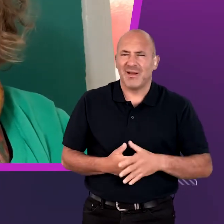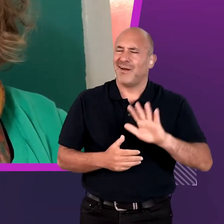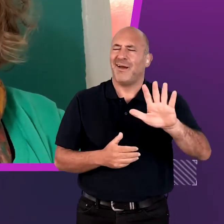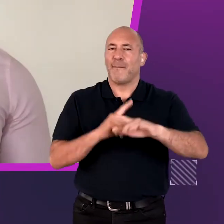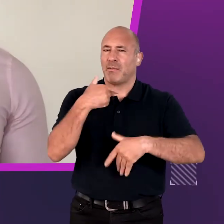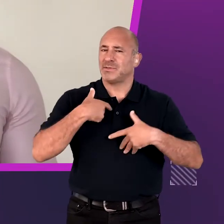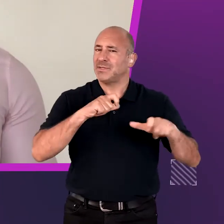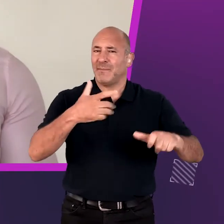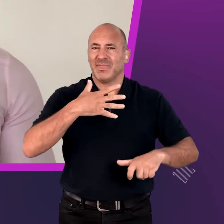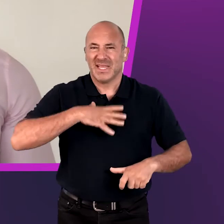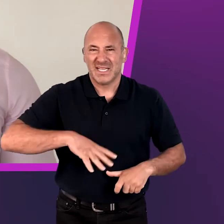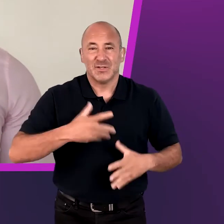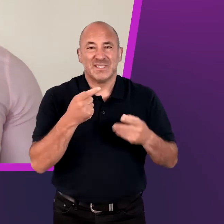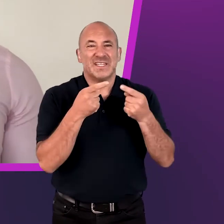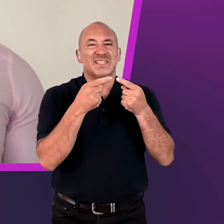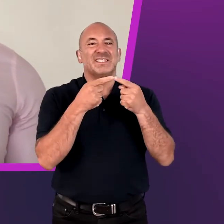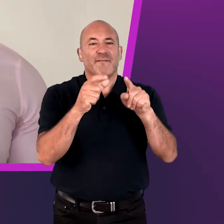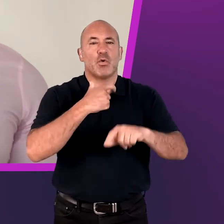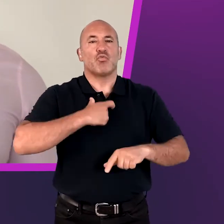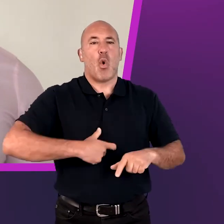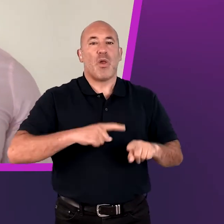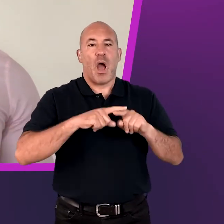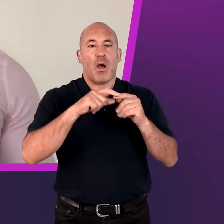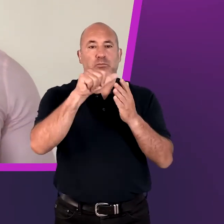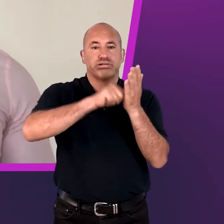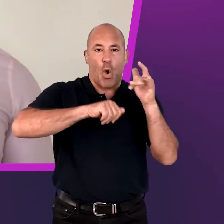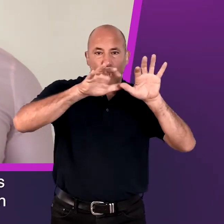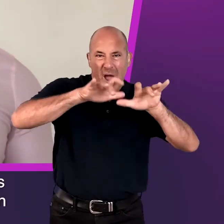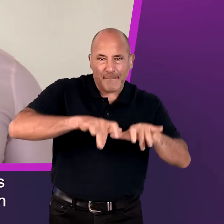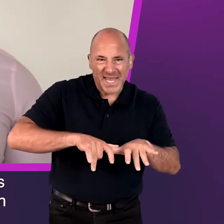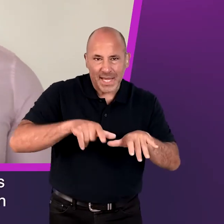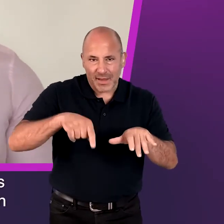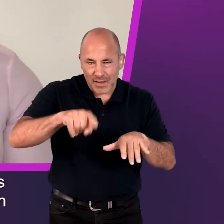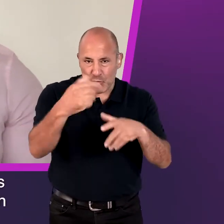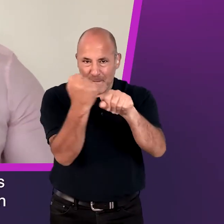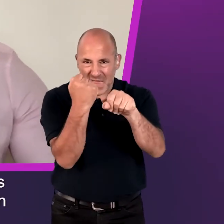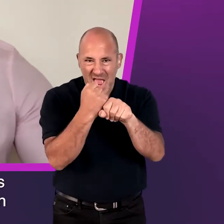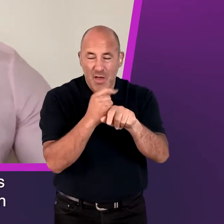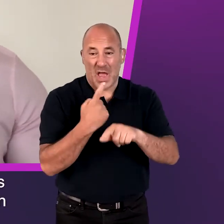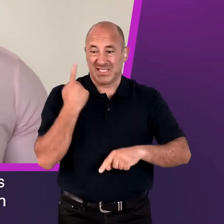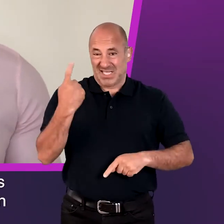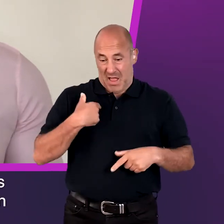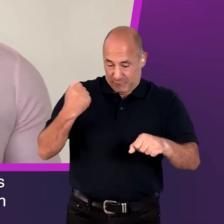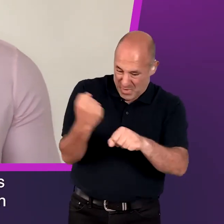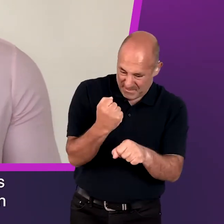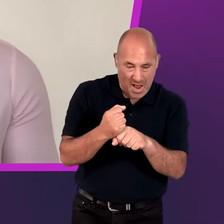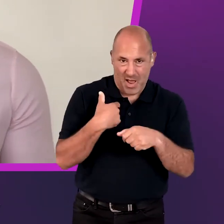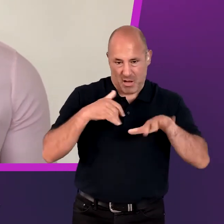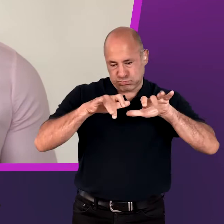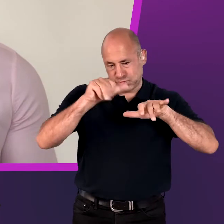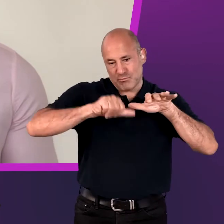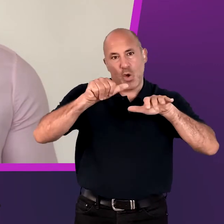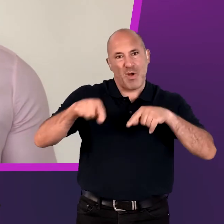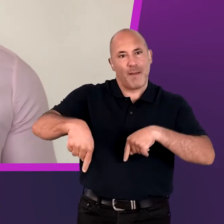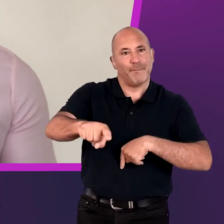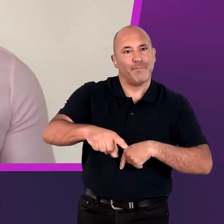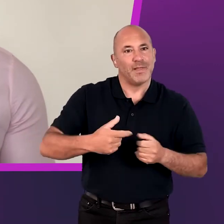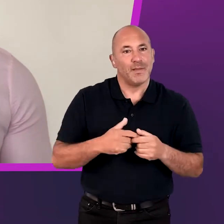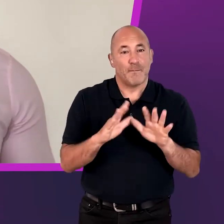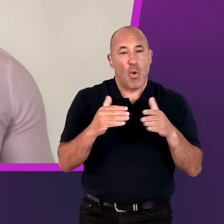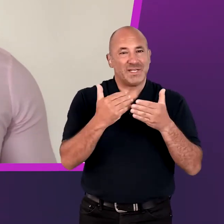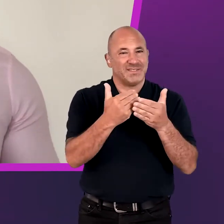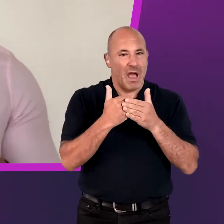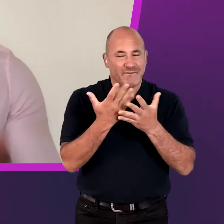railway? We'll still need people just doing different roles, say programming the vehicles to make the repairs rather than make the repairs